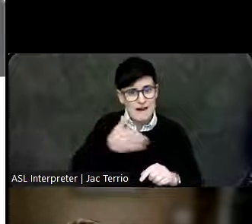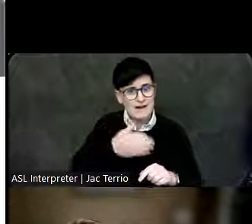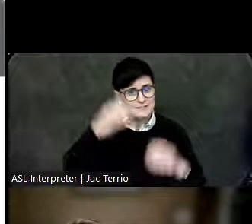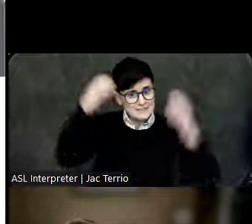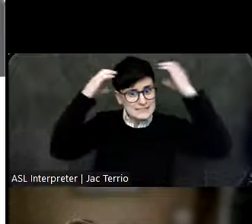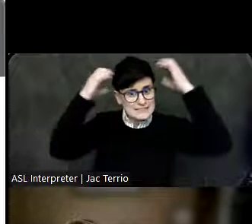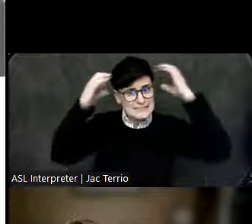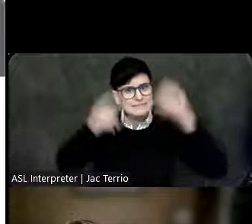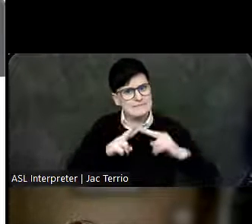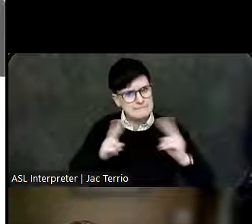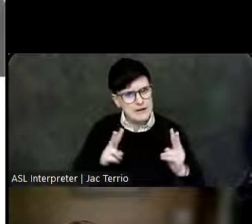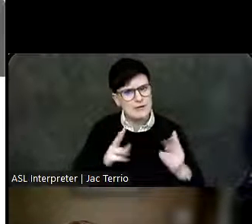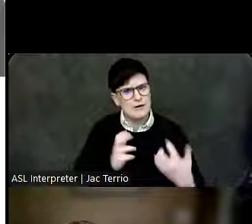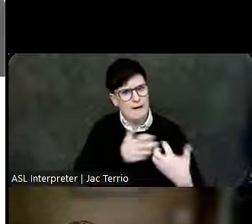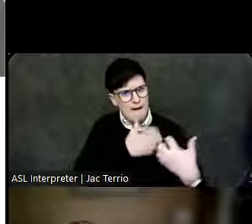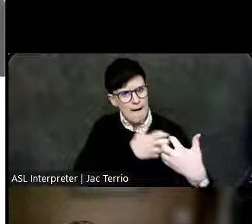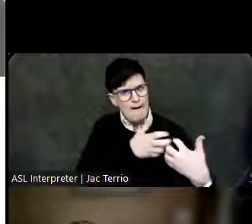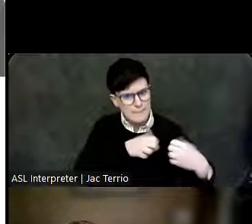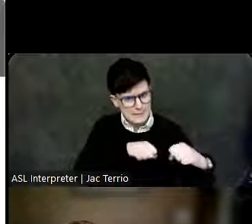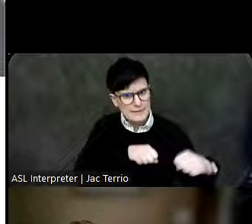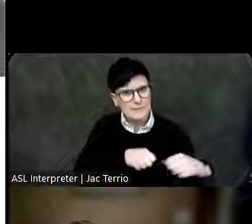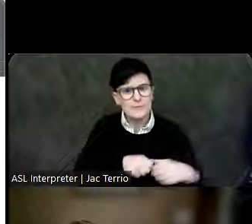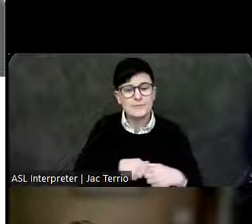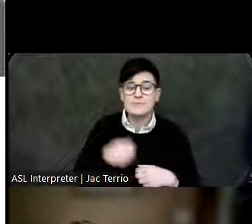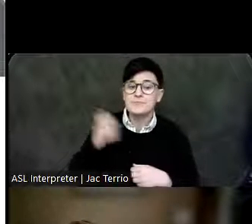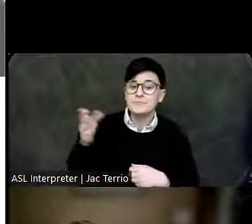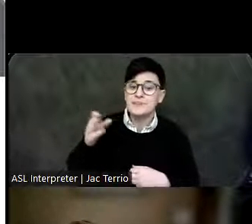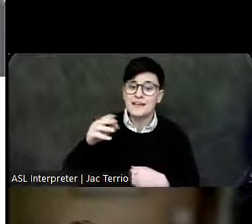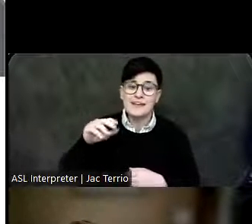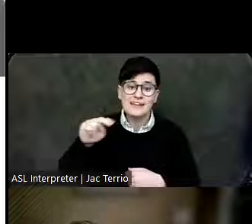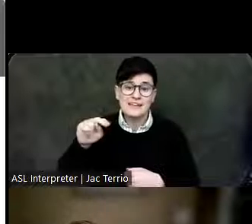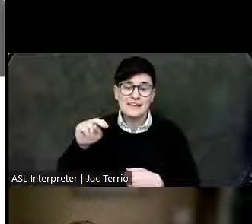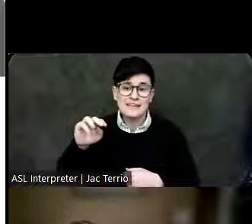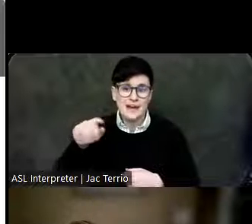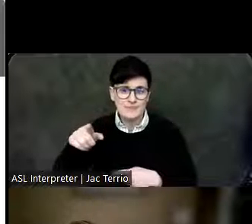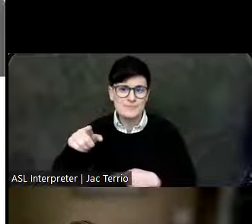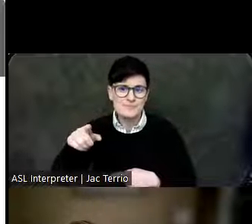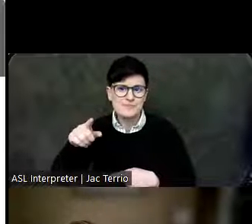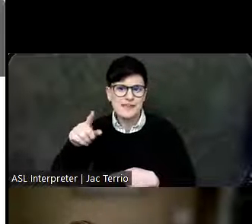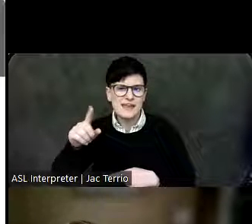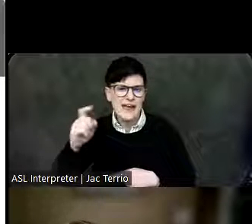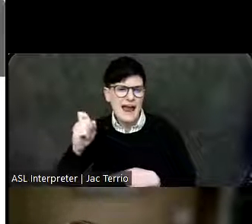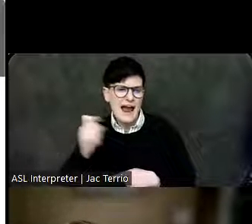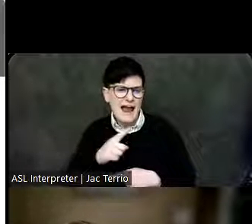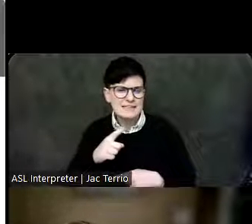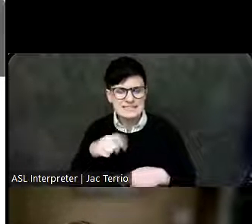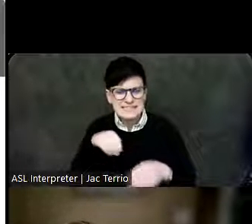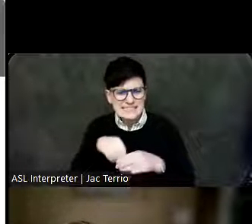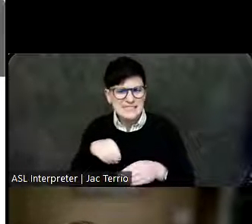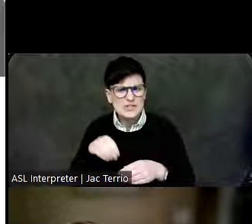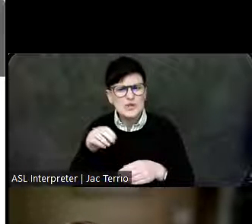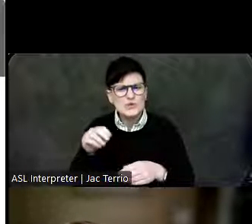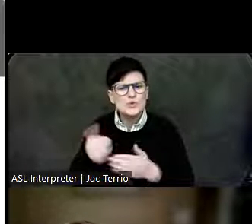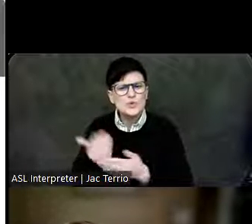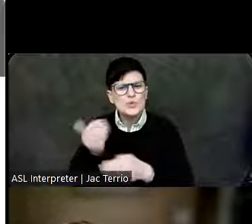So I have a question about whether, like, in the New England area, are there favorite places that you found that are just sort of